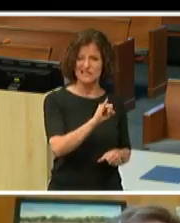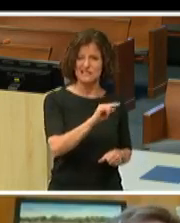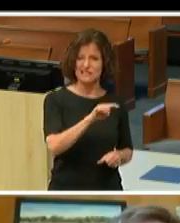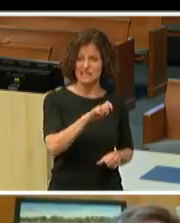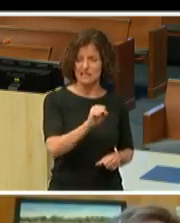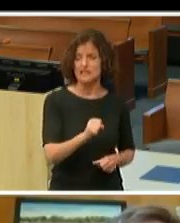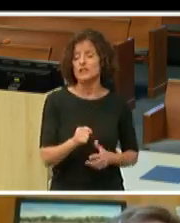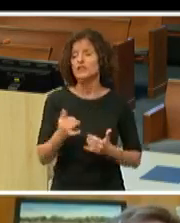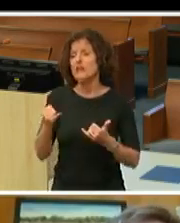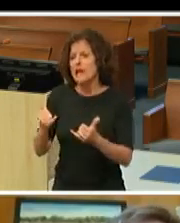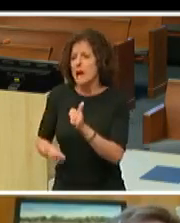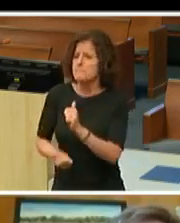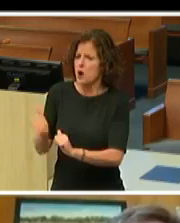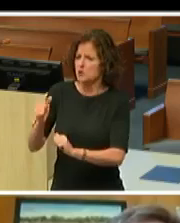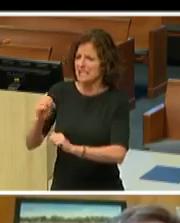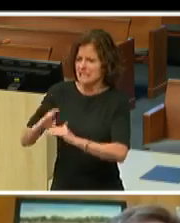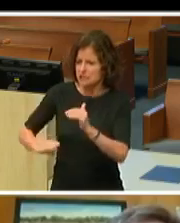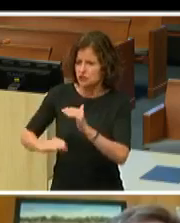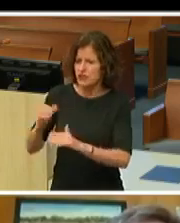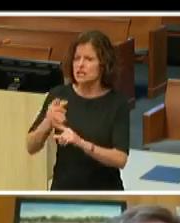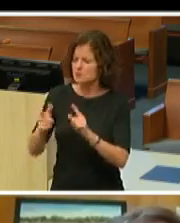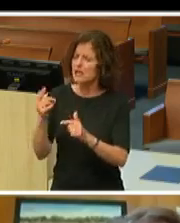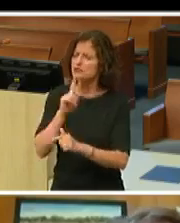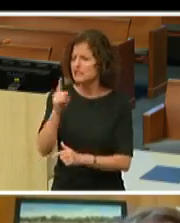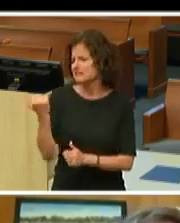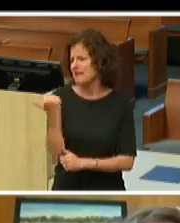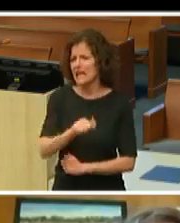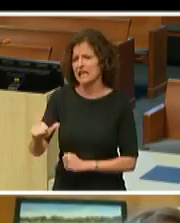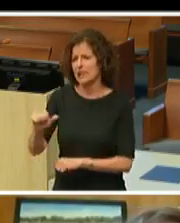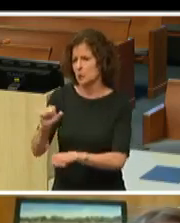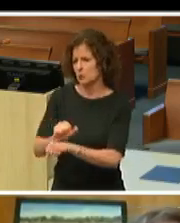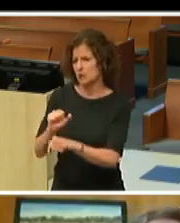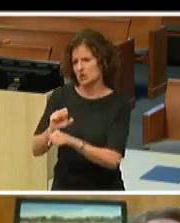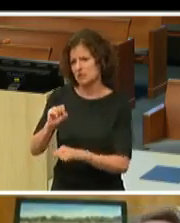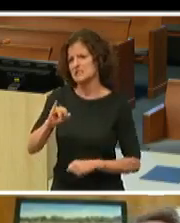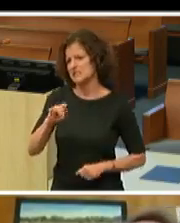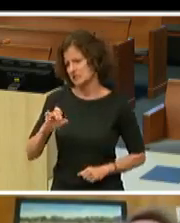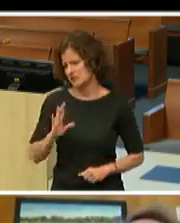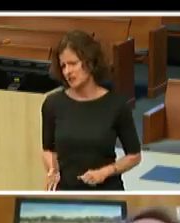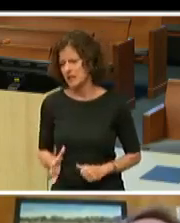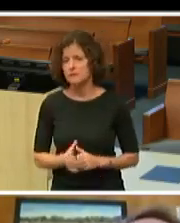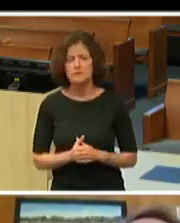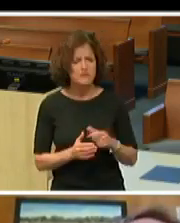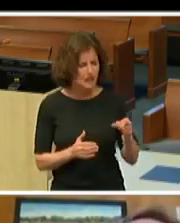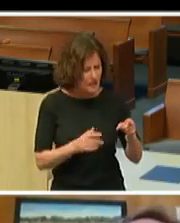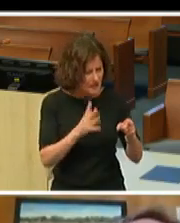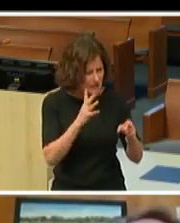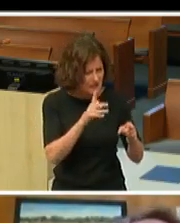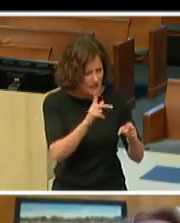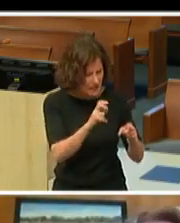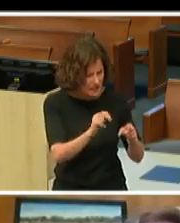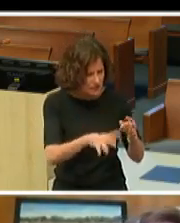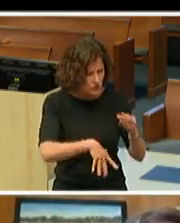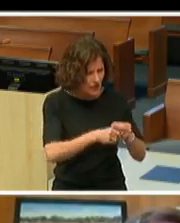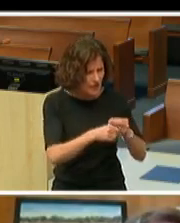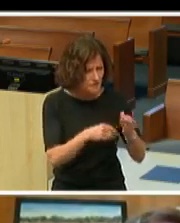mostly construction, but any work site. Okay, gotcha. Thank you. And then, Ken, did you want to speak to this?